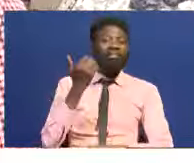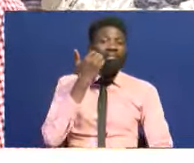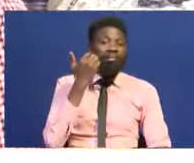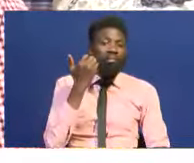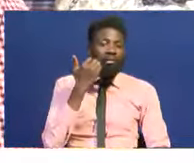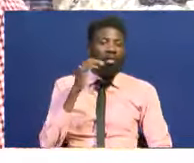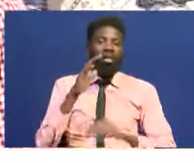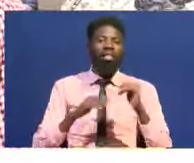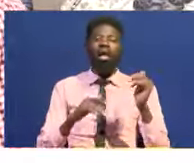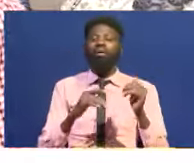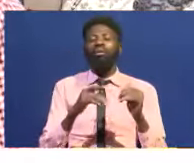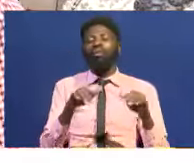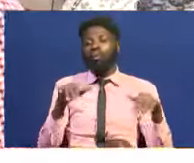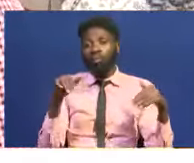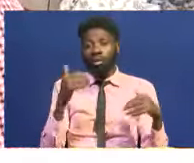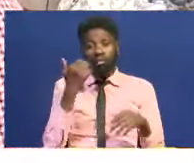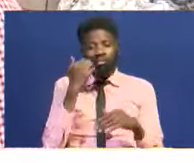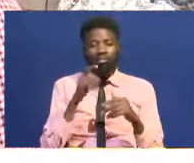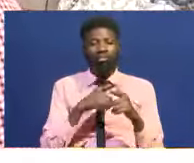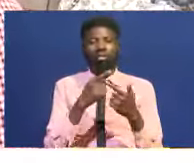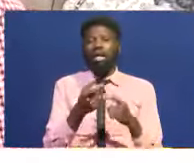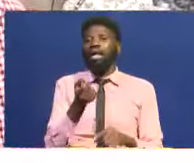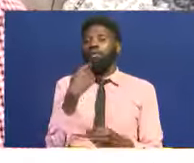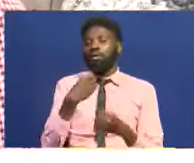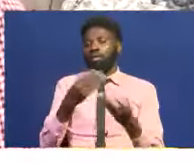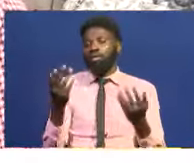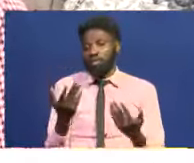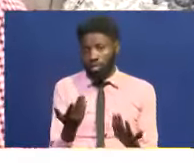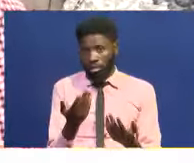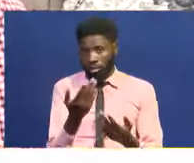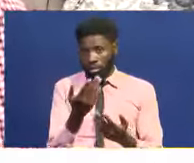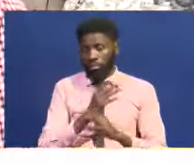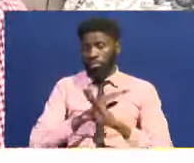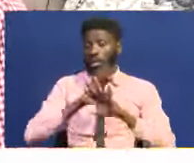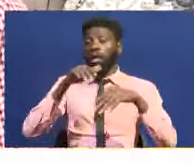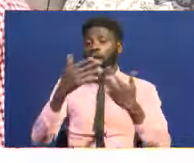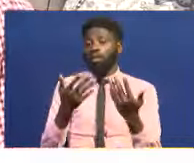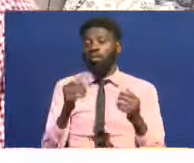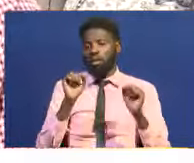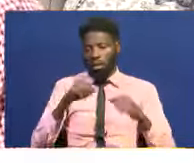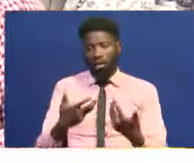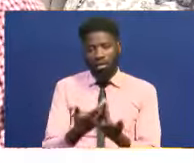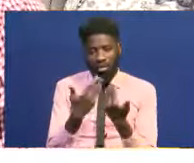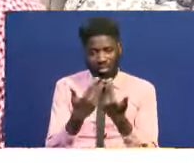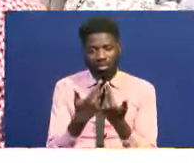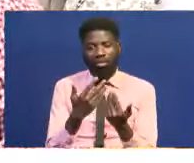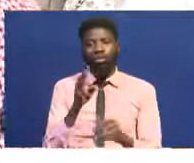the removal of stagnant waters and also clearing of the bushes within our homesteads.